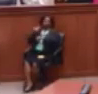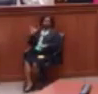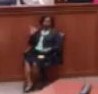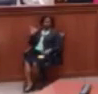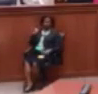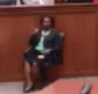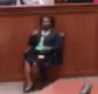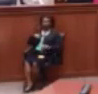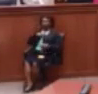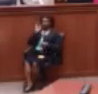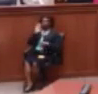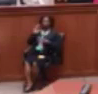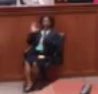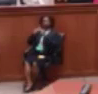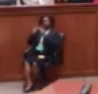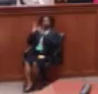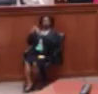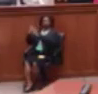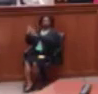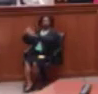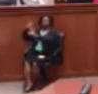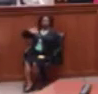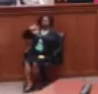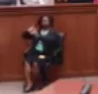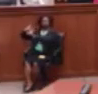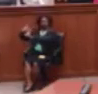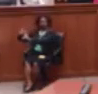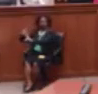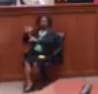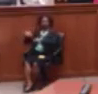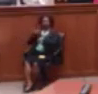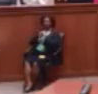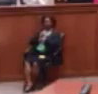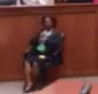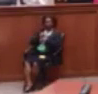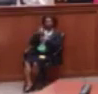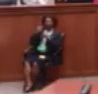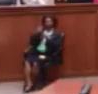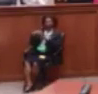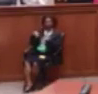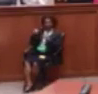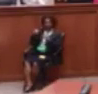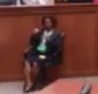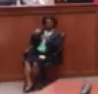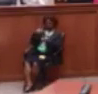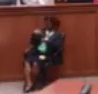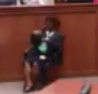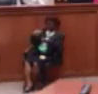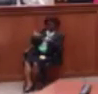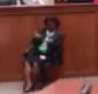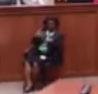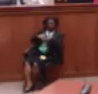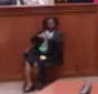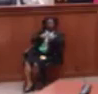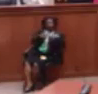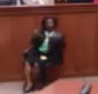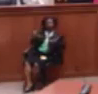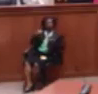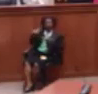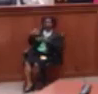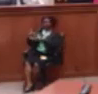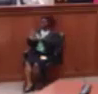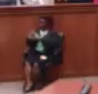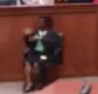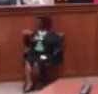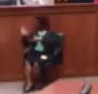going to be meeting quarterly and talking about labor market analyses, CTE funding, sharing resources, and having business